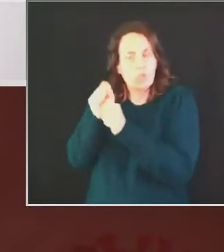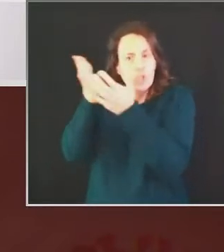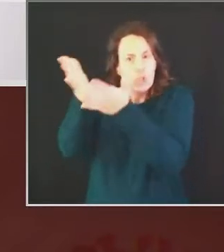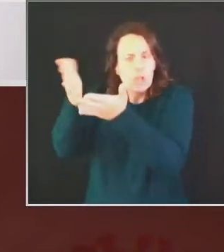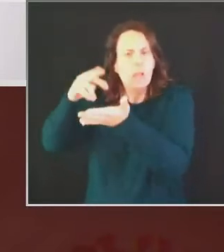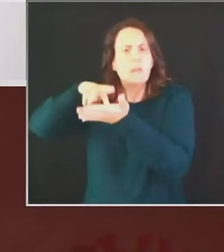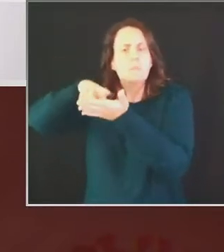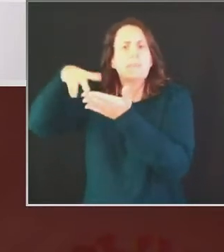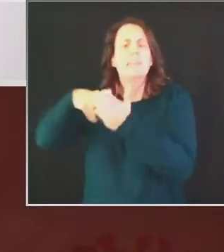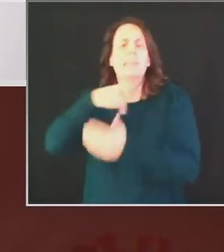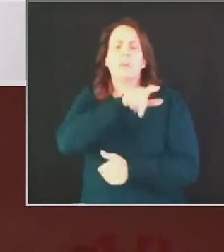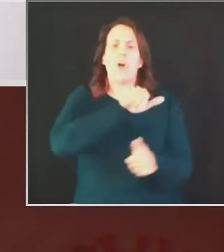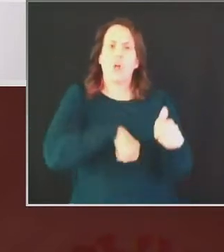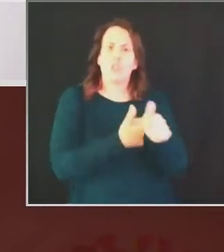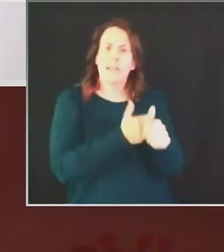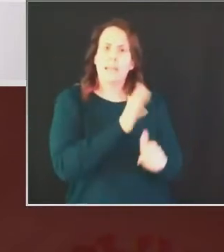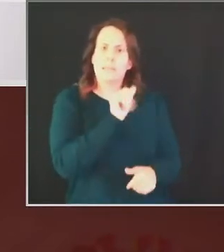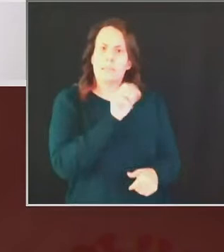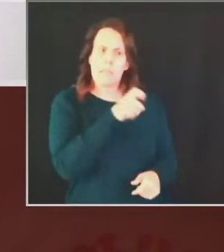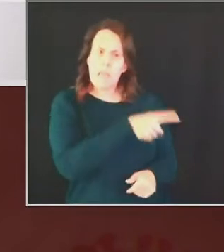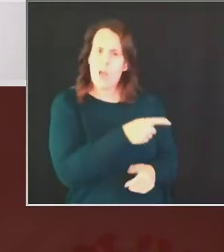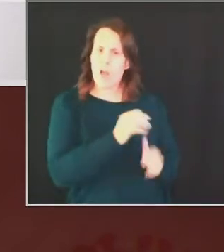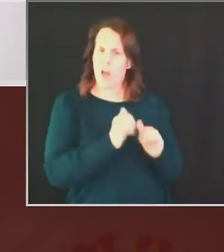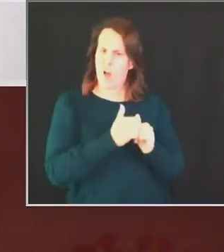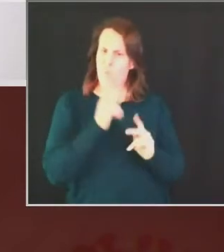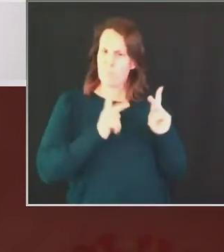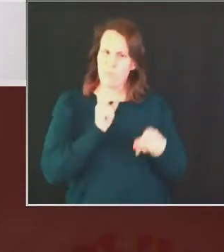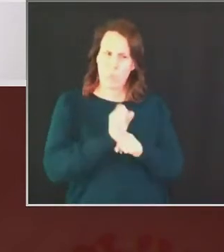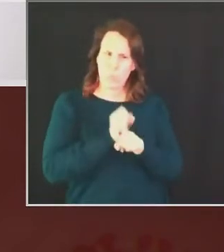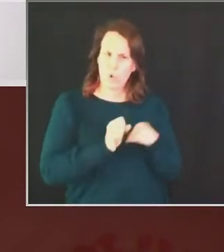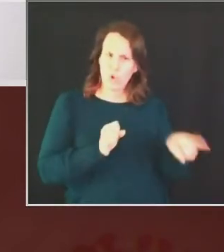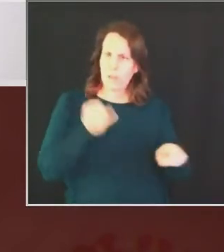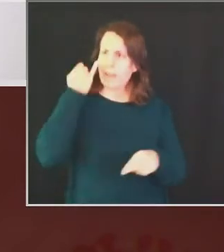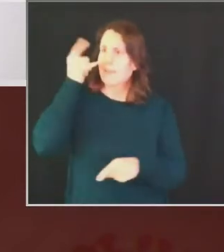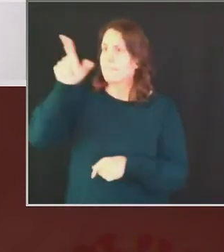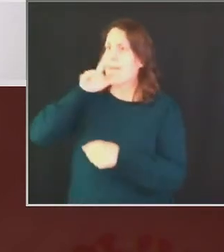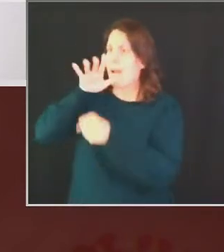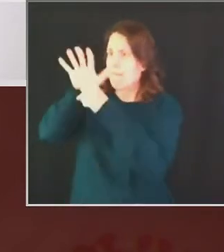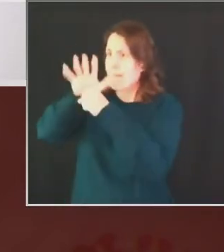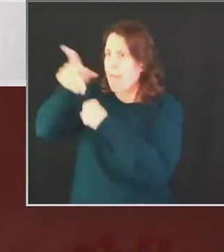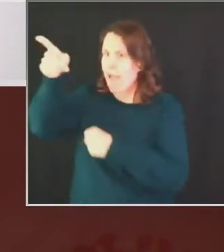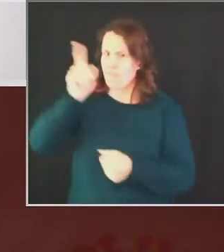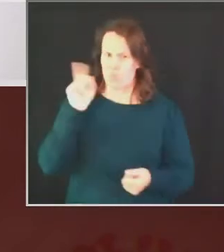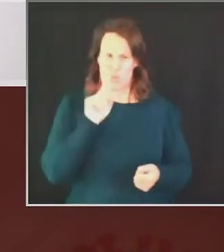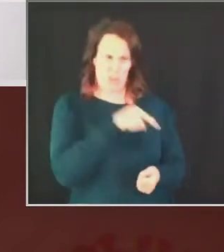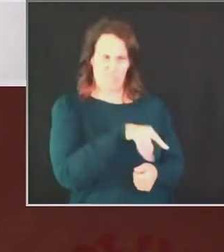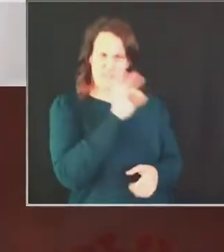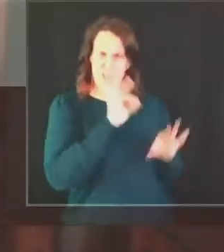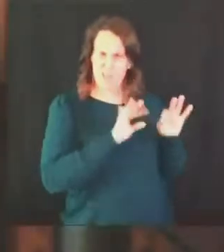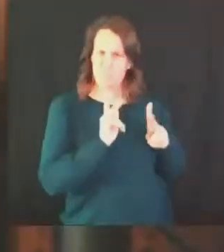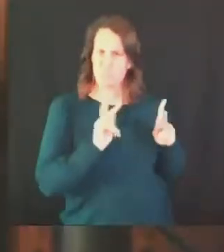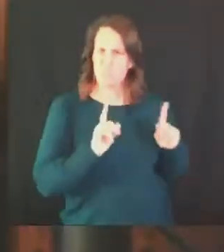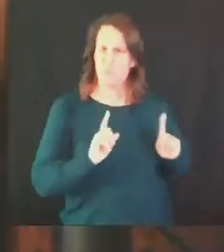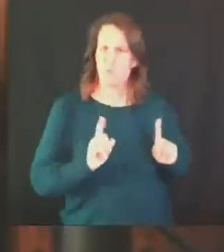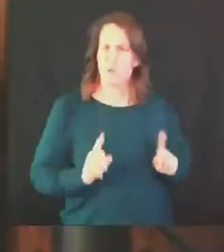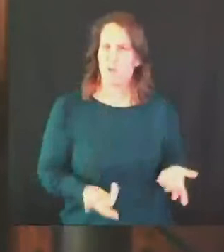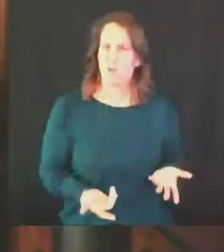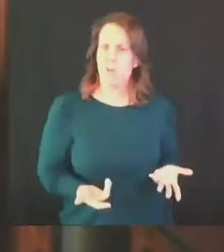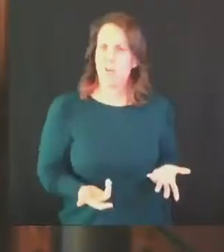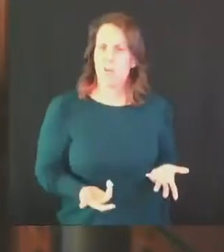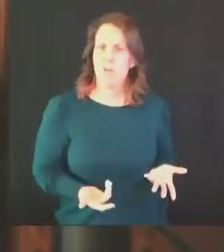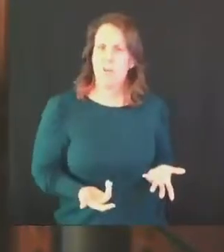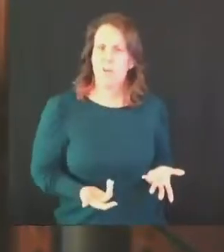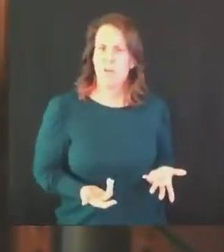any state or federal money to address workforce issues? Thank you. Yeah, Sean, we have at least